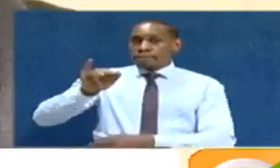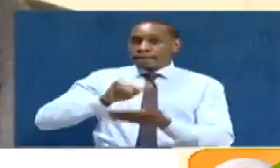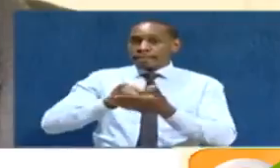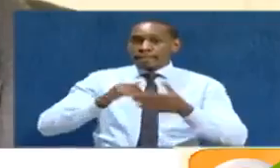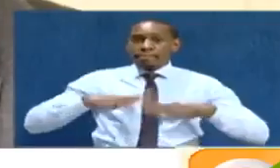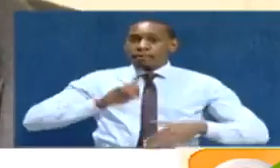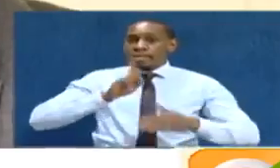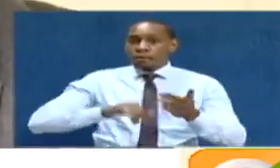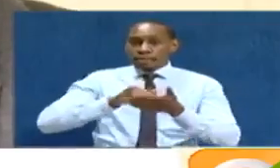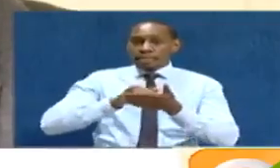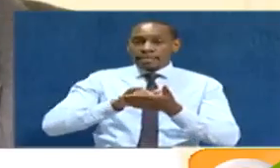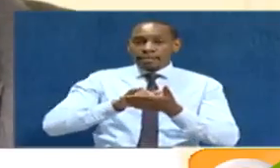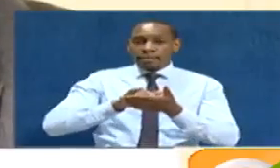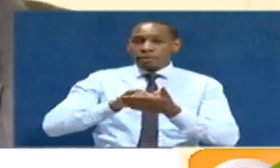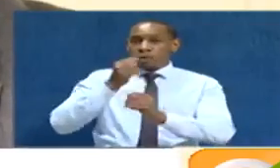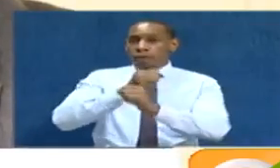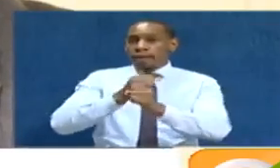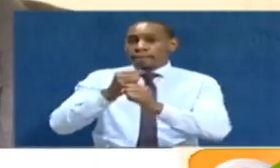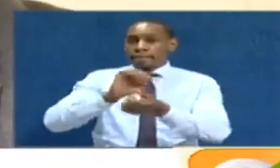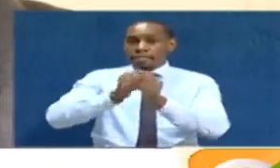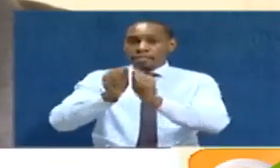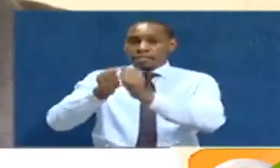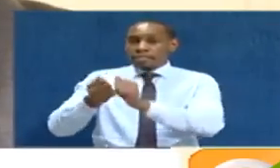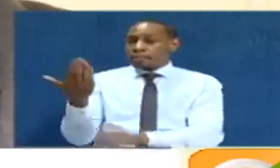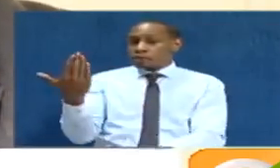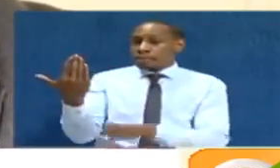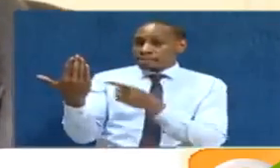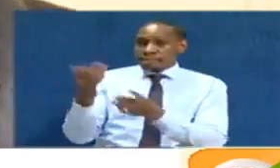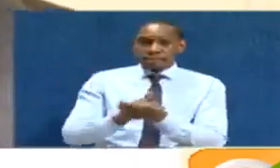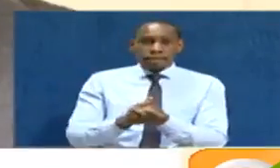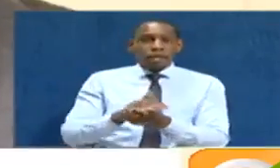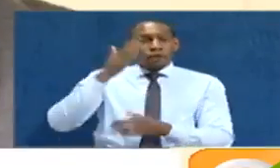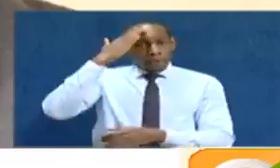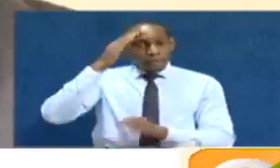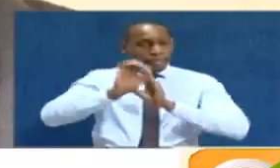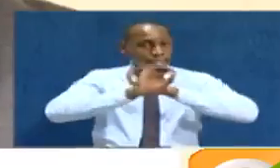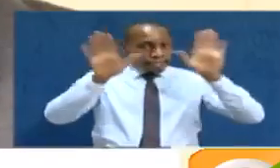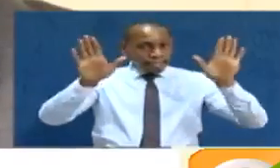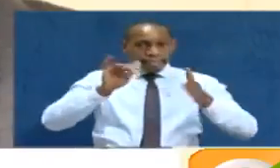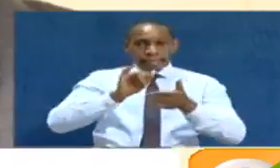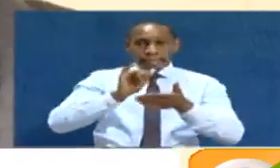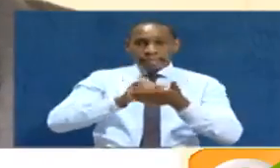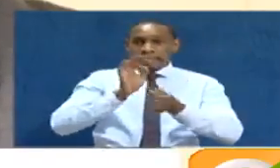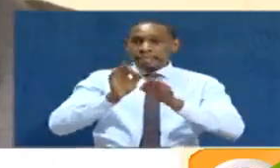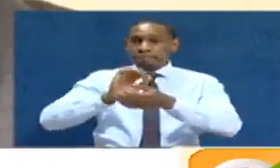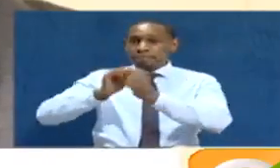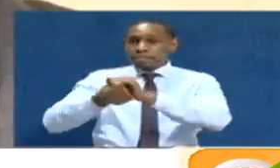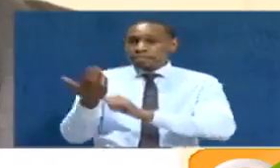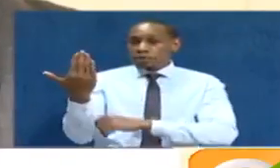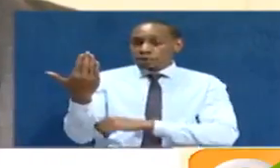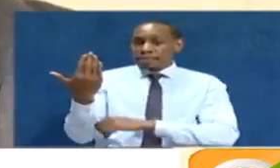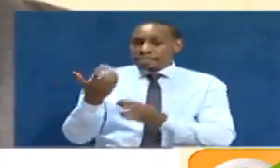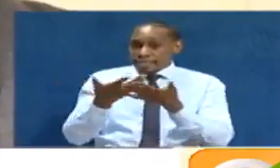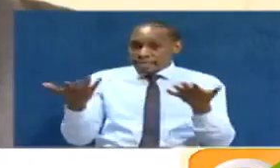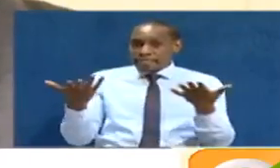which were people saying that they are going to make amendment to the document, knowing very well that if they make any amendment to that